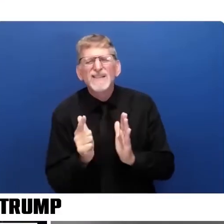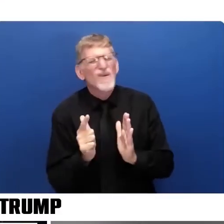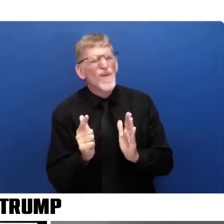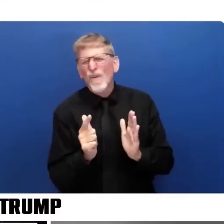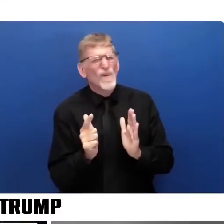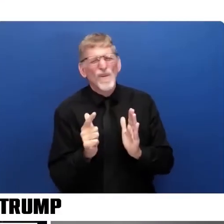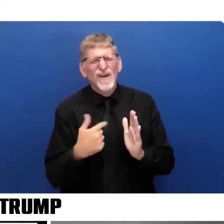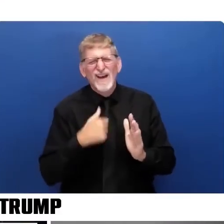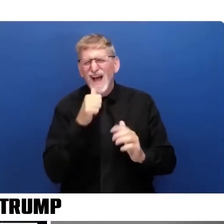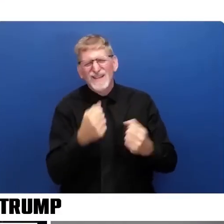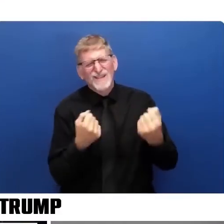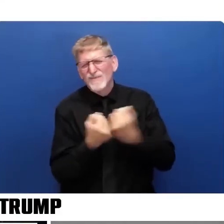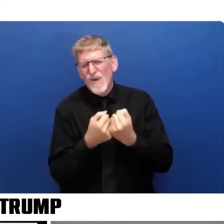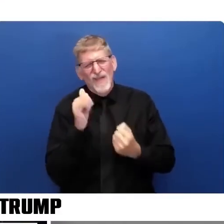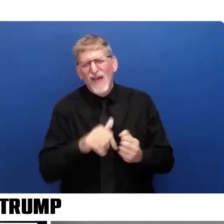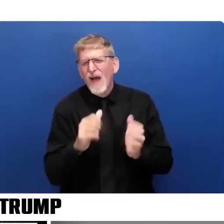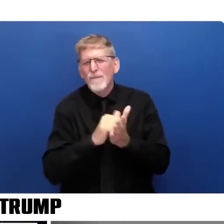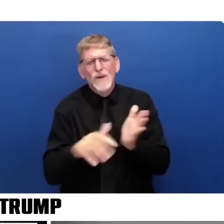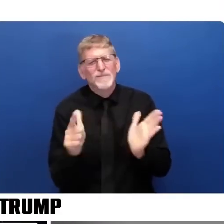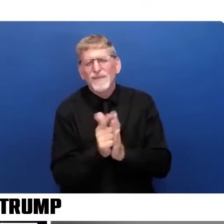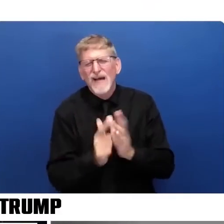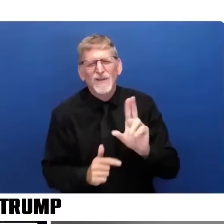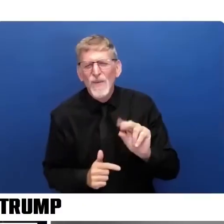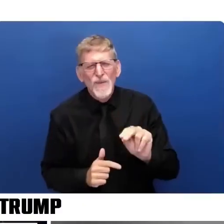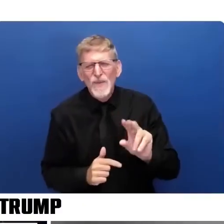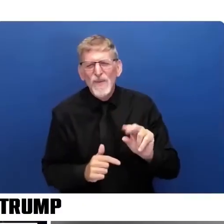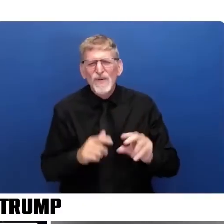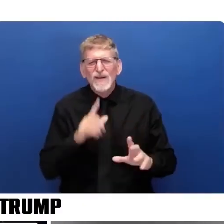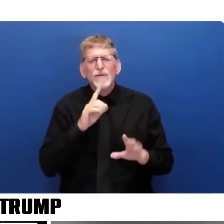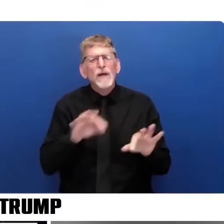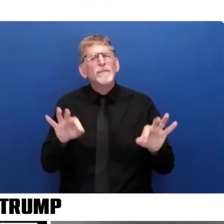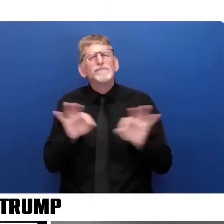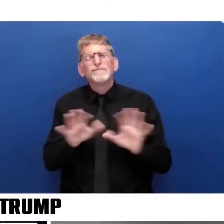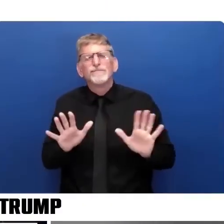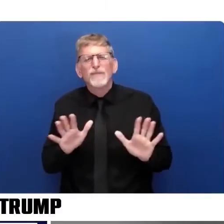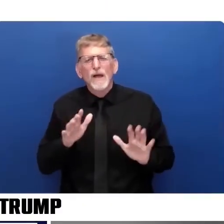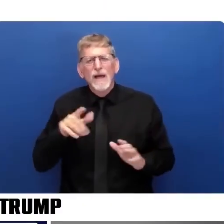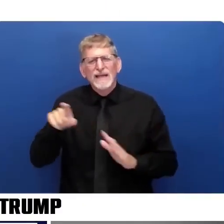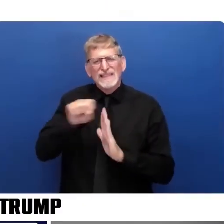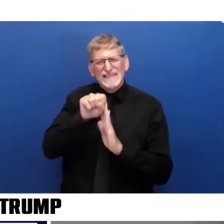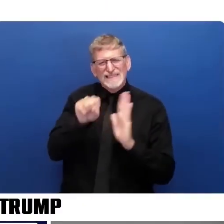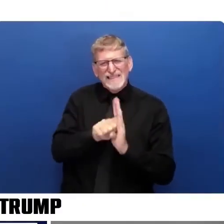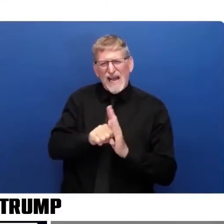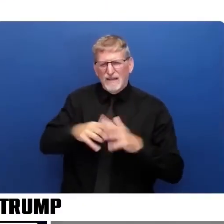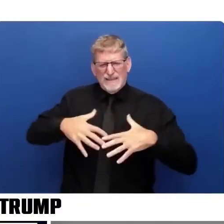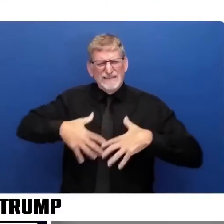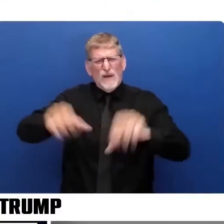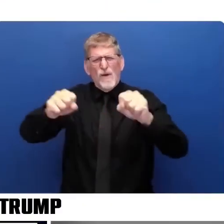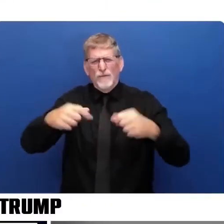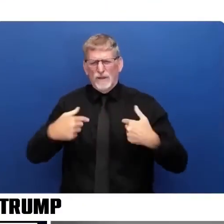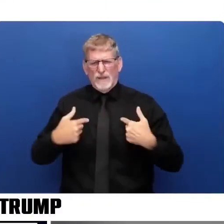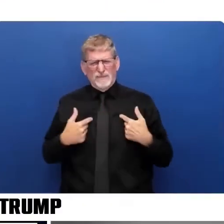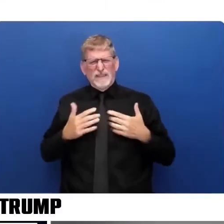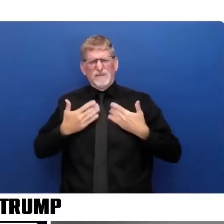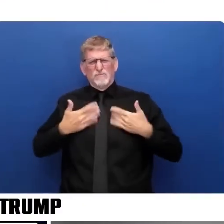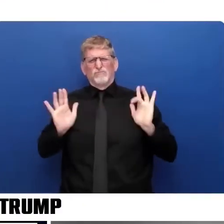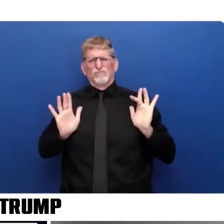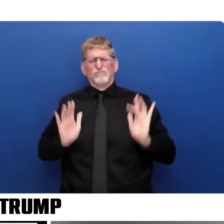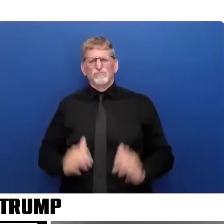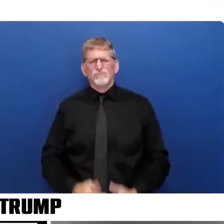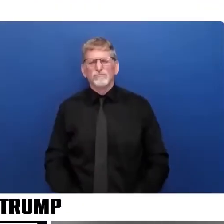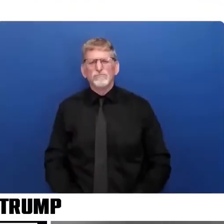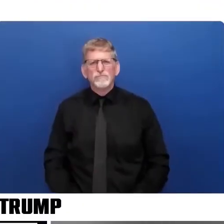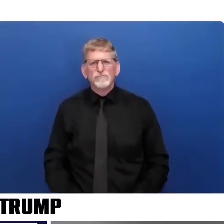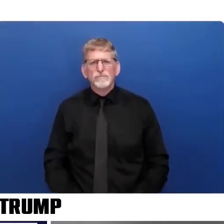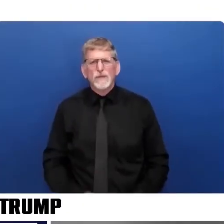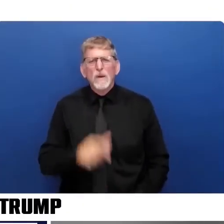doesn't matter because this issue has now been taken over by the states. Would you veto a national abortion ban if it came to your desk? Well, I won't have to because,